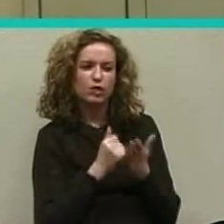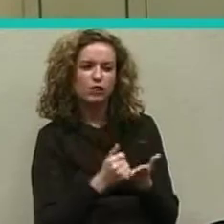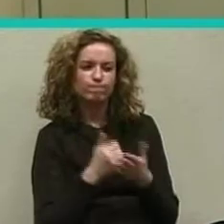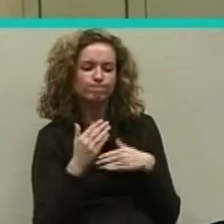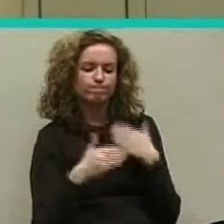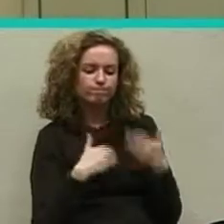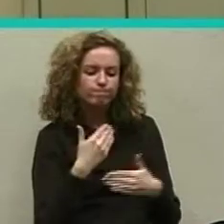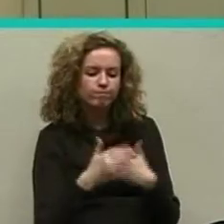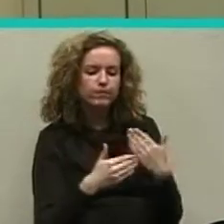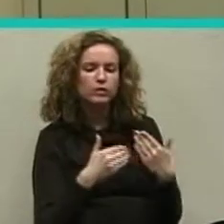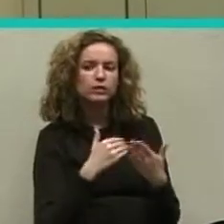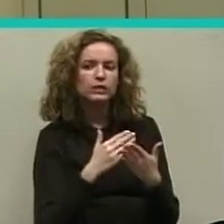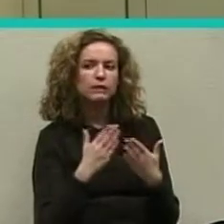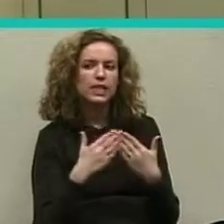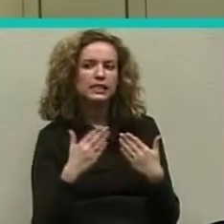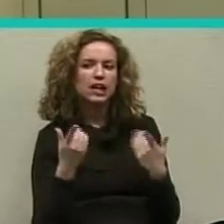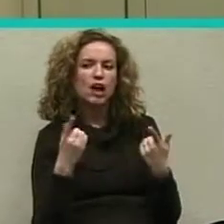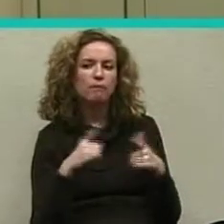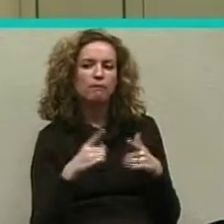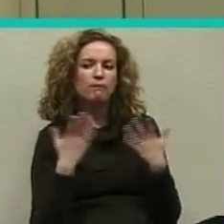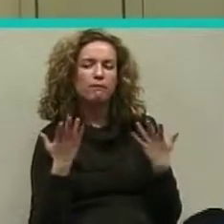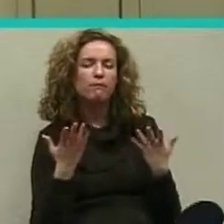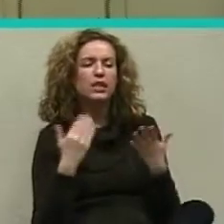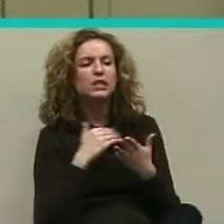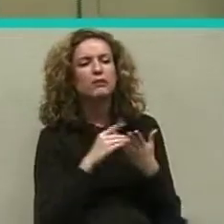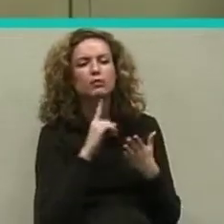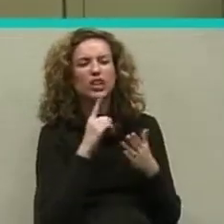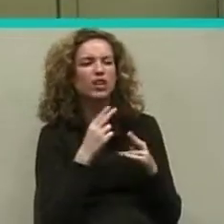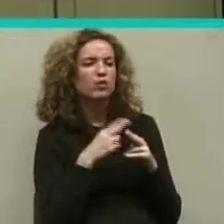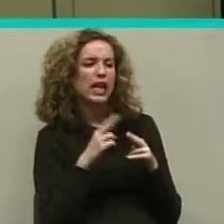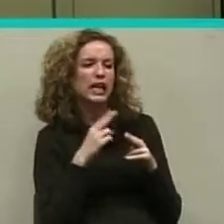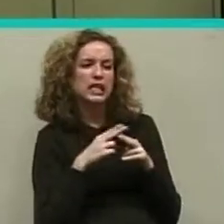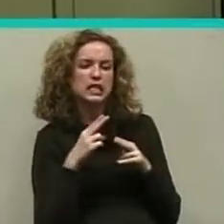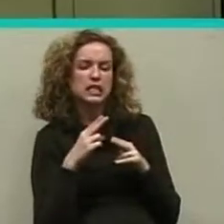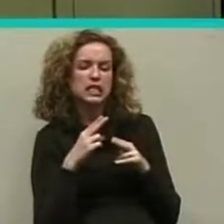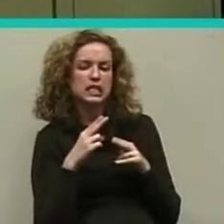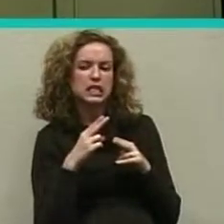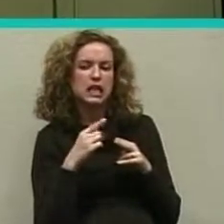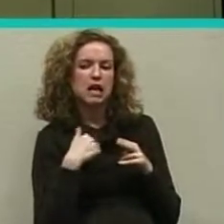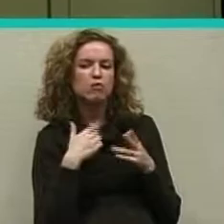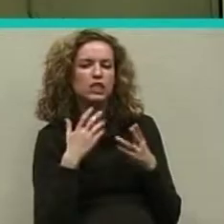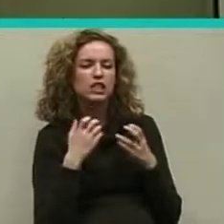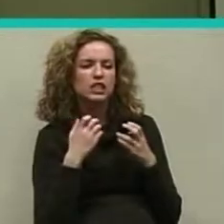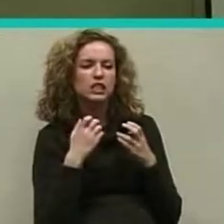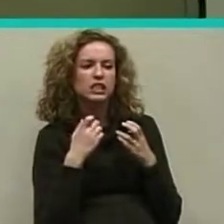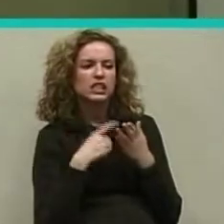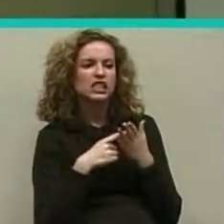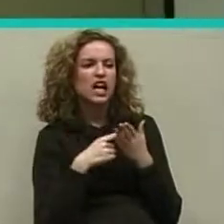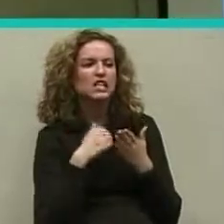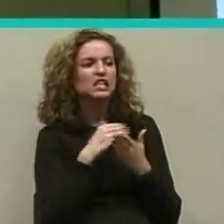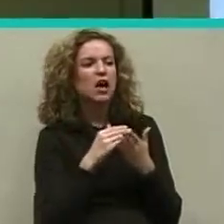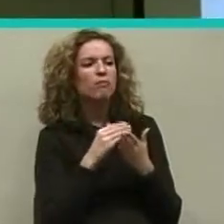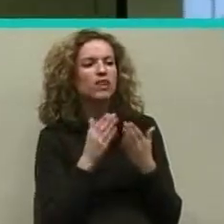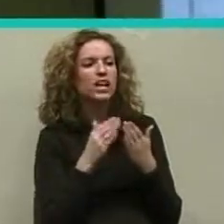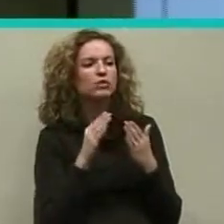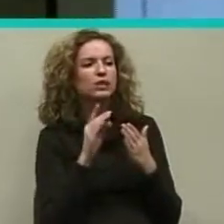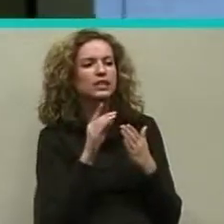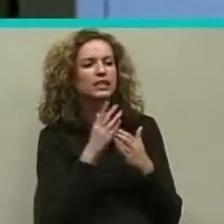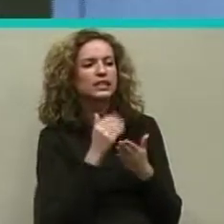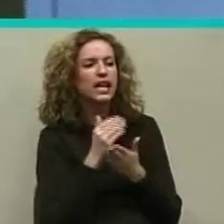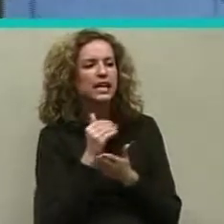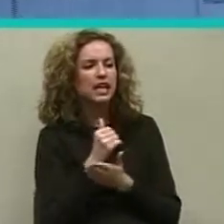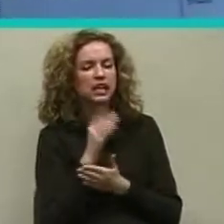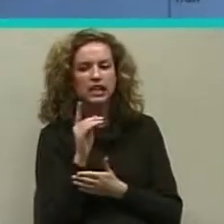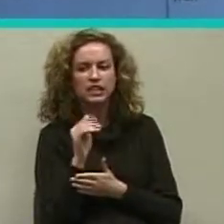that are going on. Just some of this is just really quickly. I want to go through a couple of things for data collection. Many of you